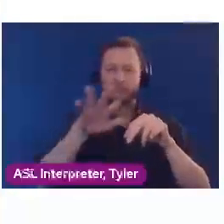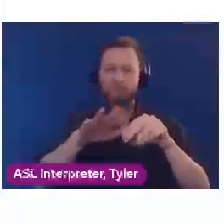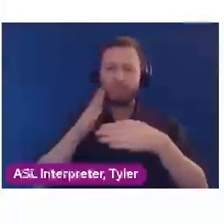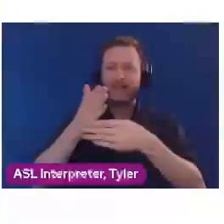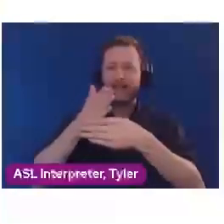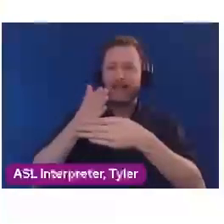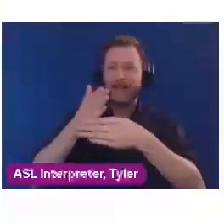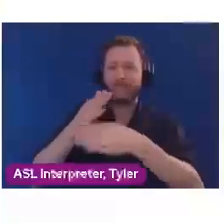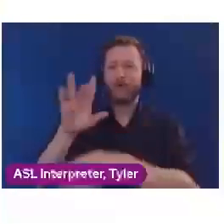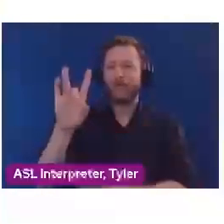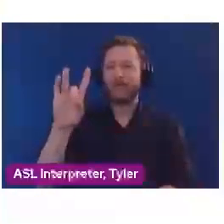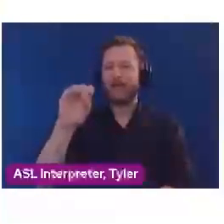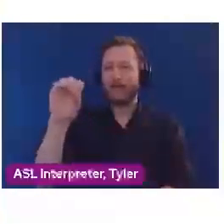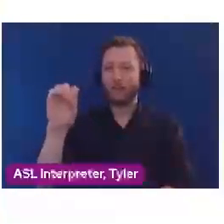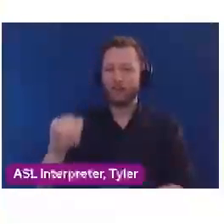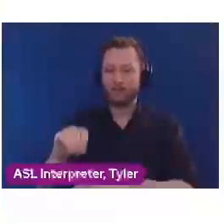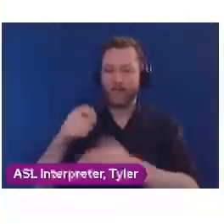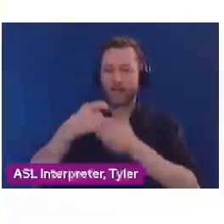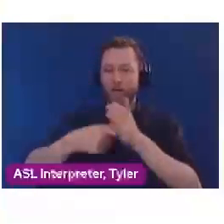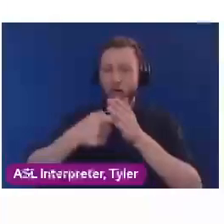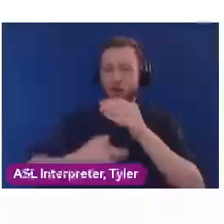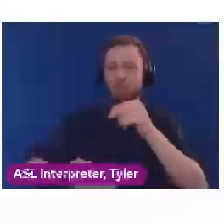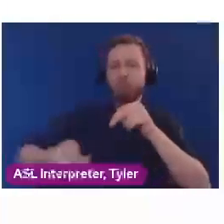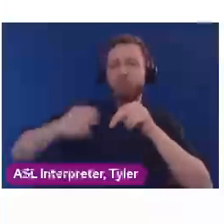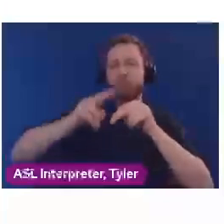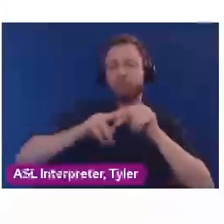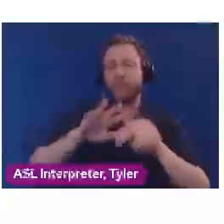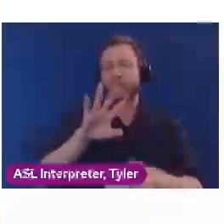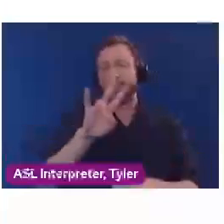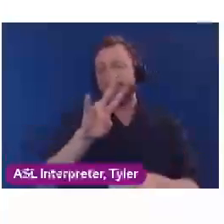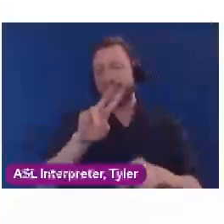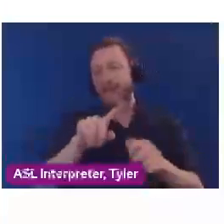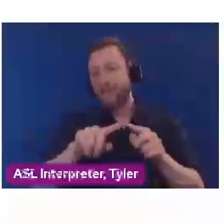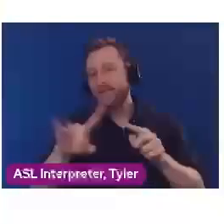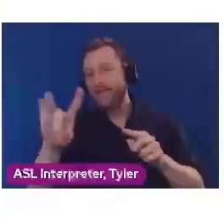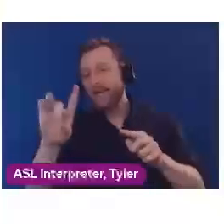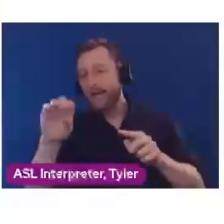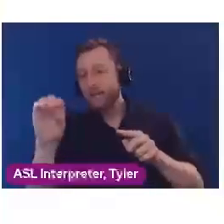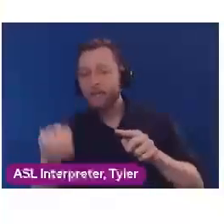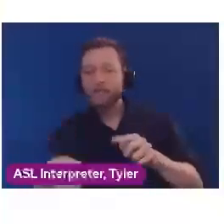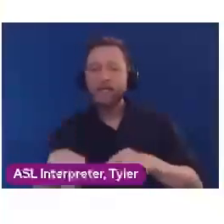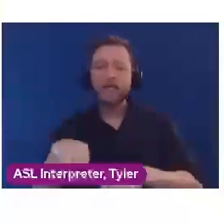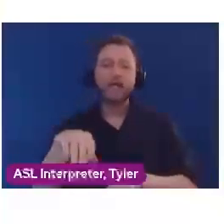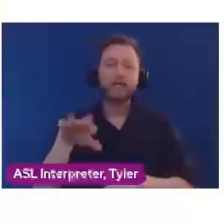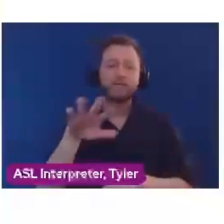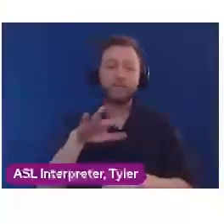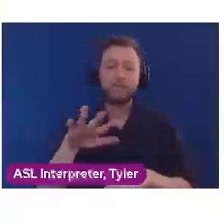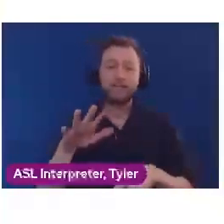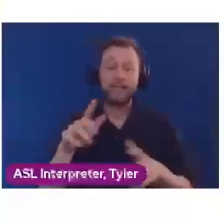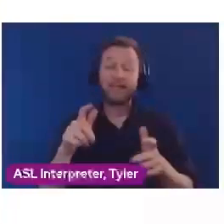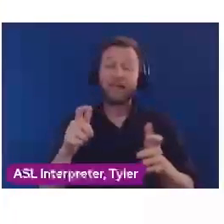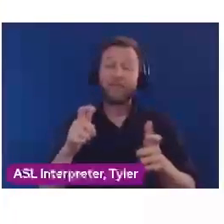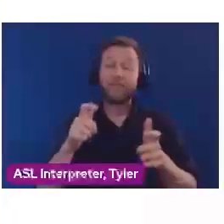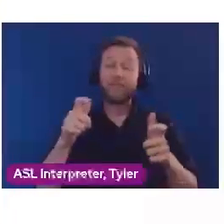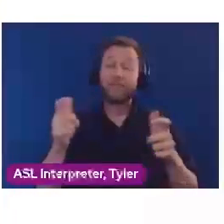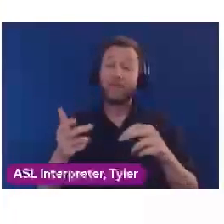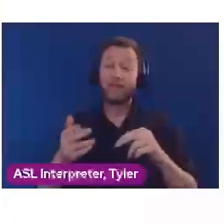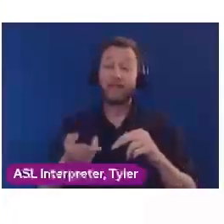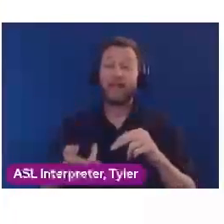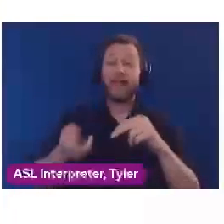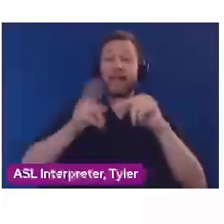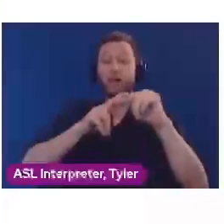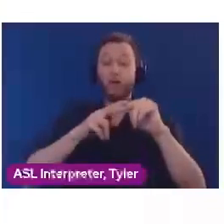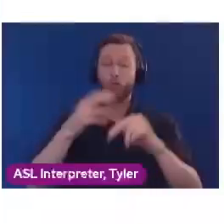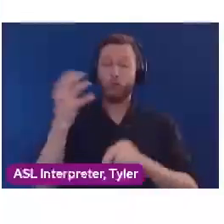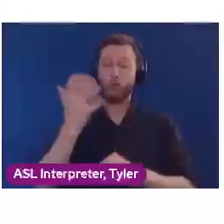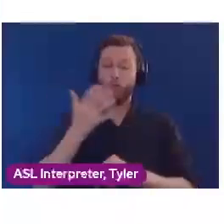8%, 7%, 8%, about 8.3% in inflation. That's a huge increase in